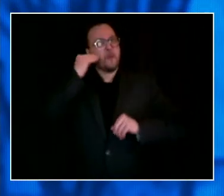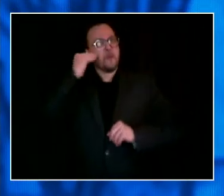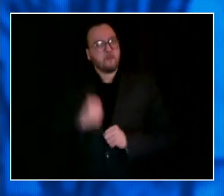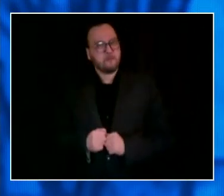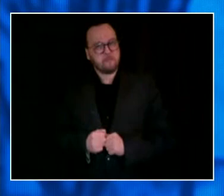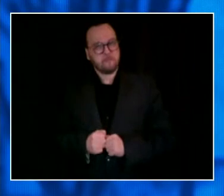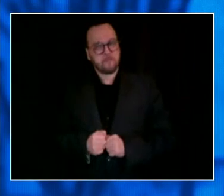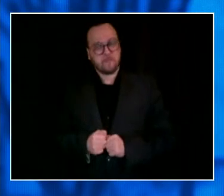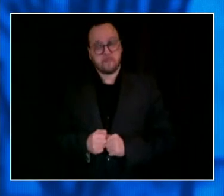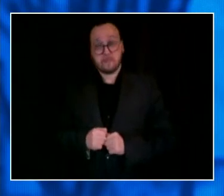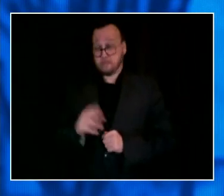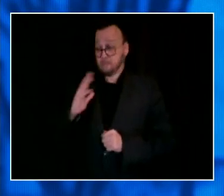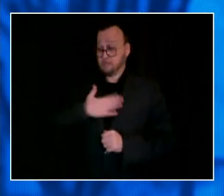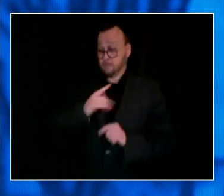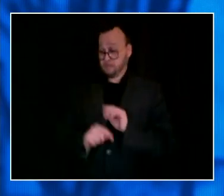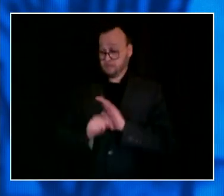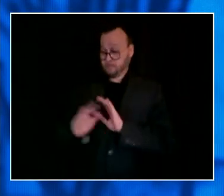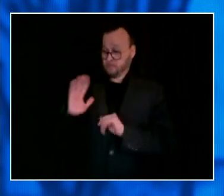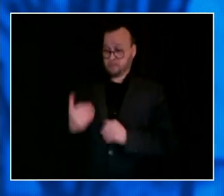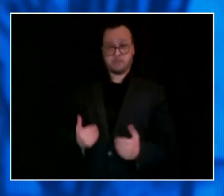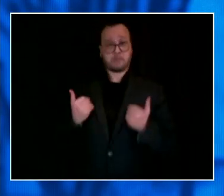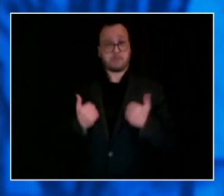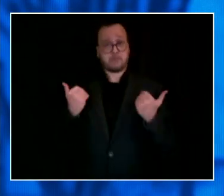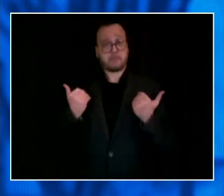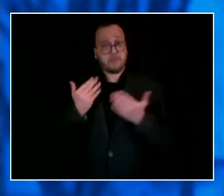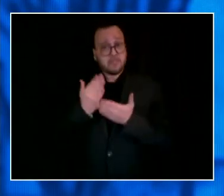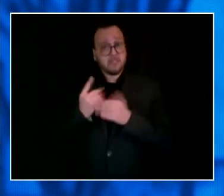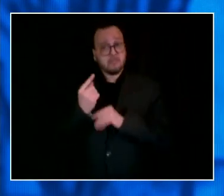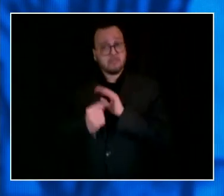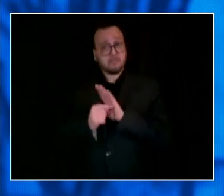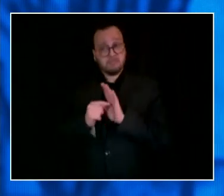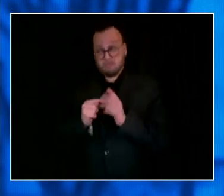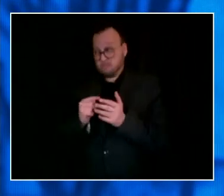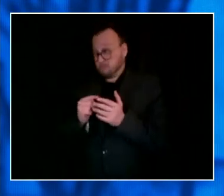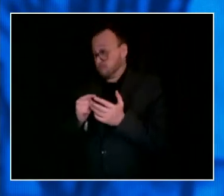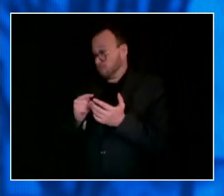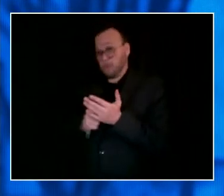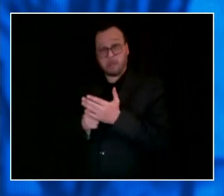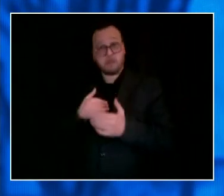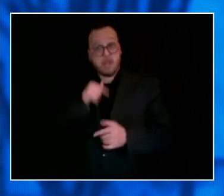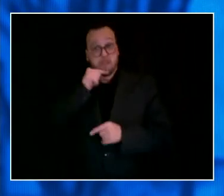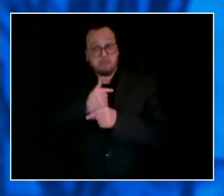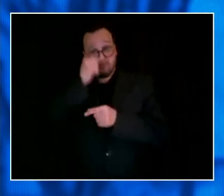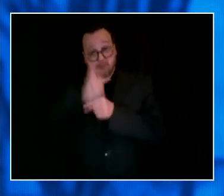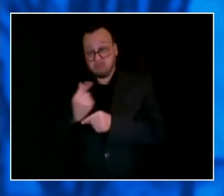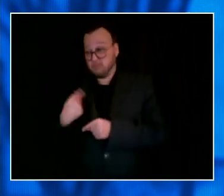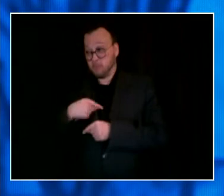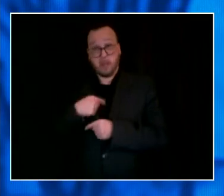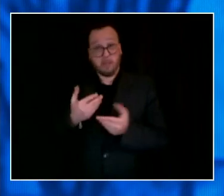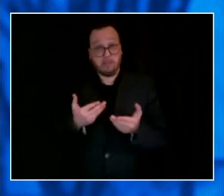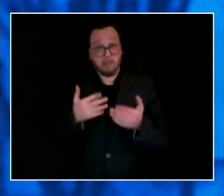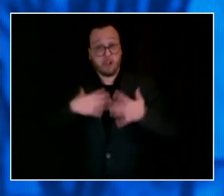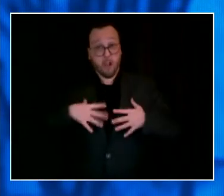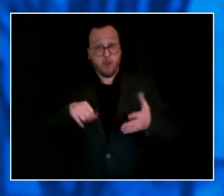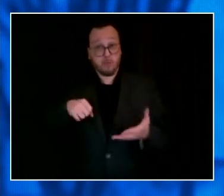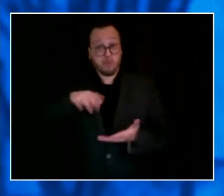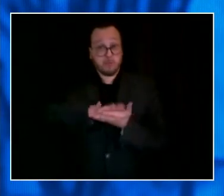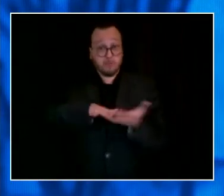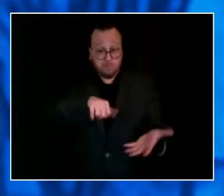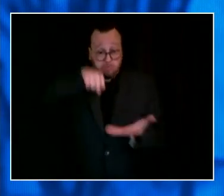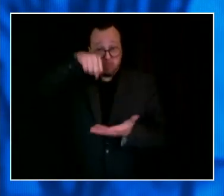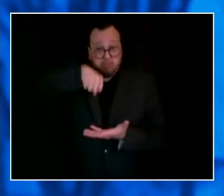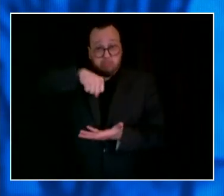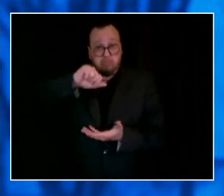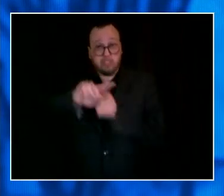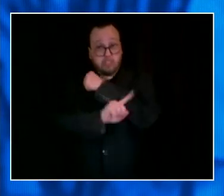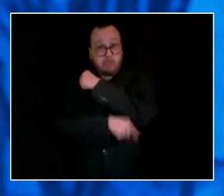young, there were days when my siblings and I had to carry our clothes to school in trash bags because we were worried that we